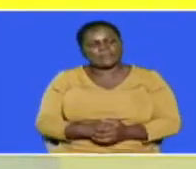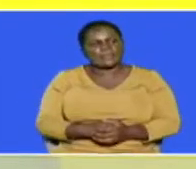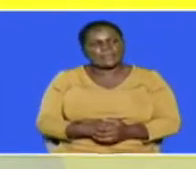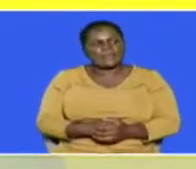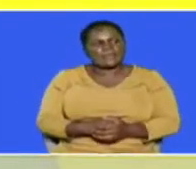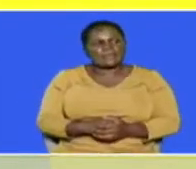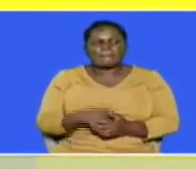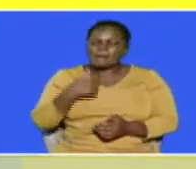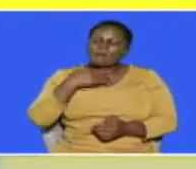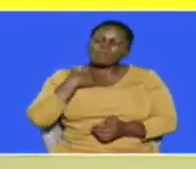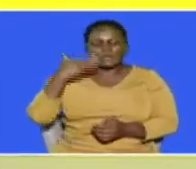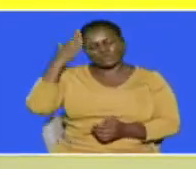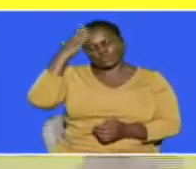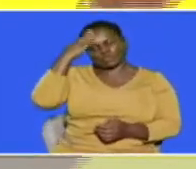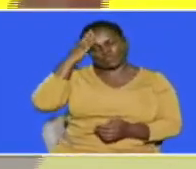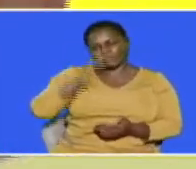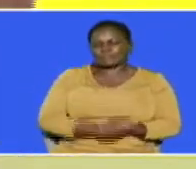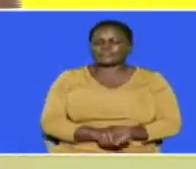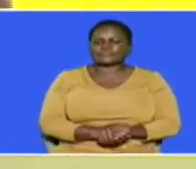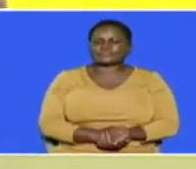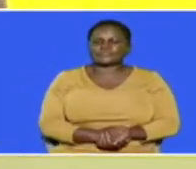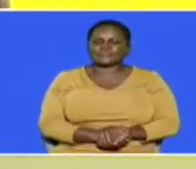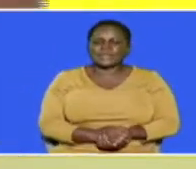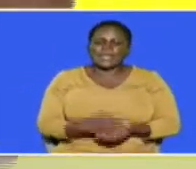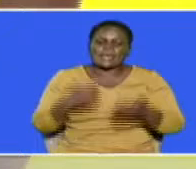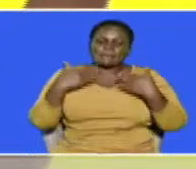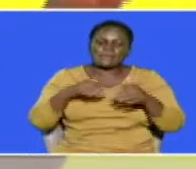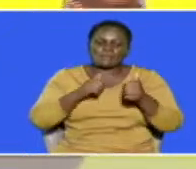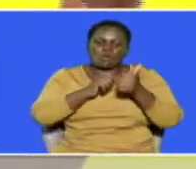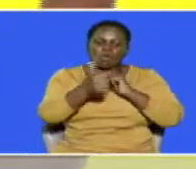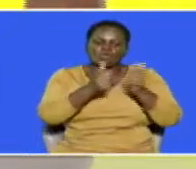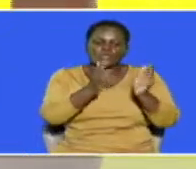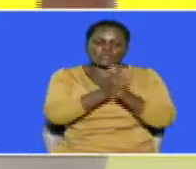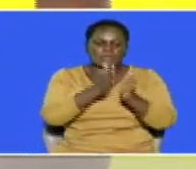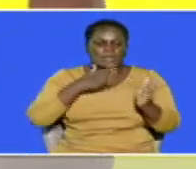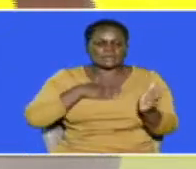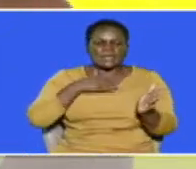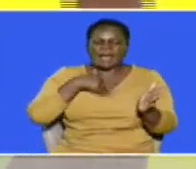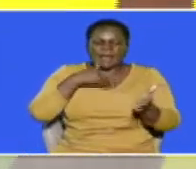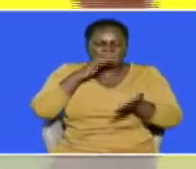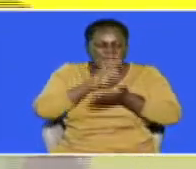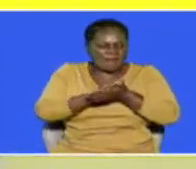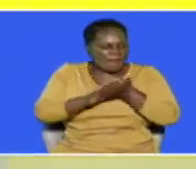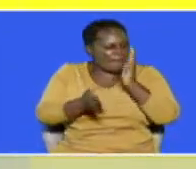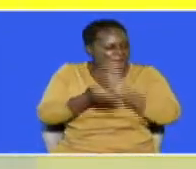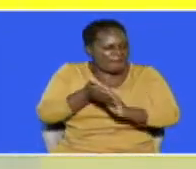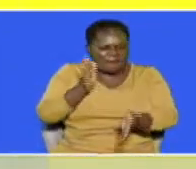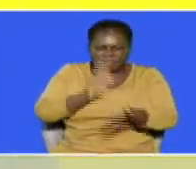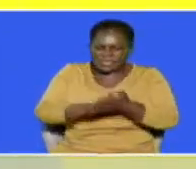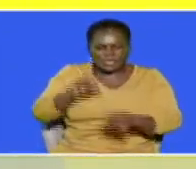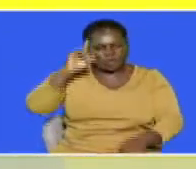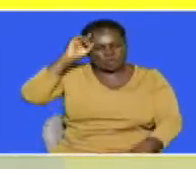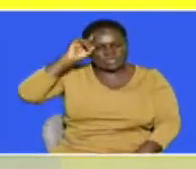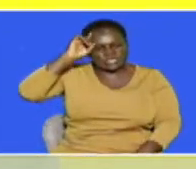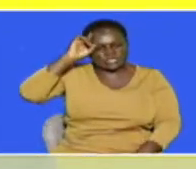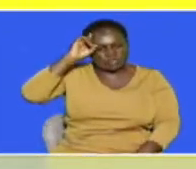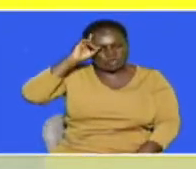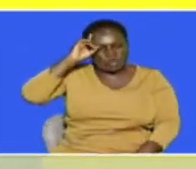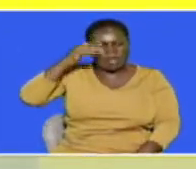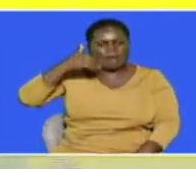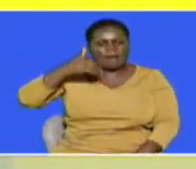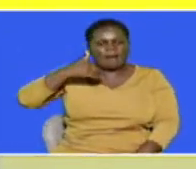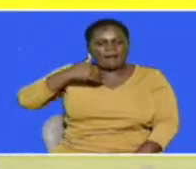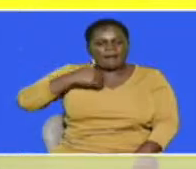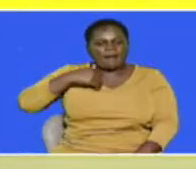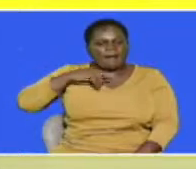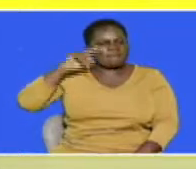nasaka mjue. Wale tutashindana na wao, they have nothing original. Hawana kitu